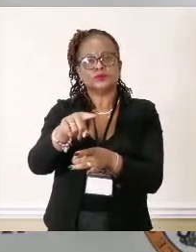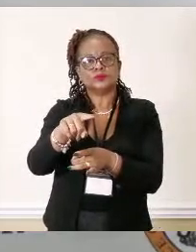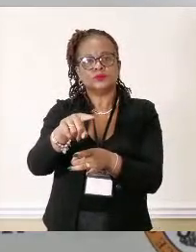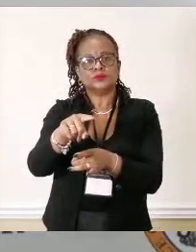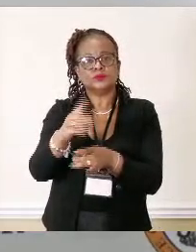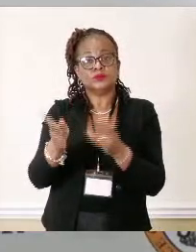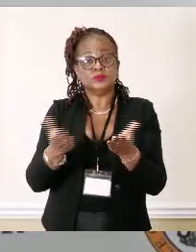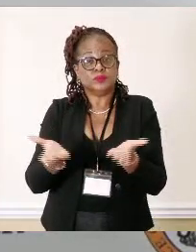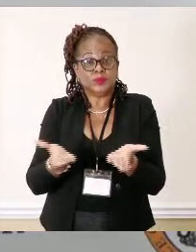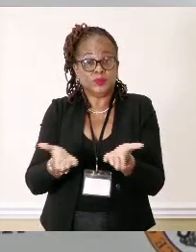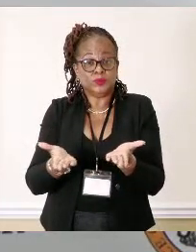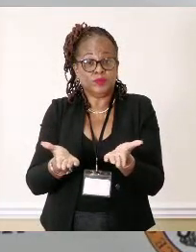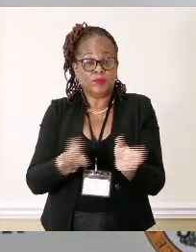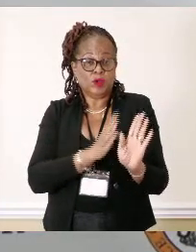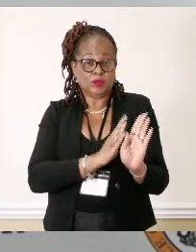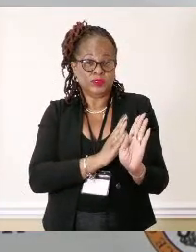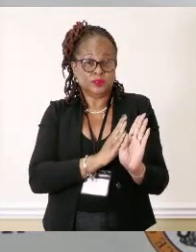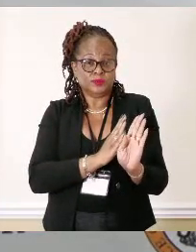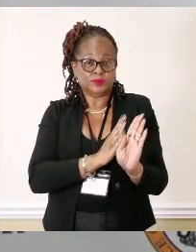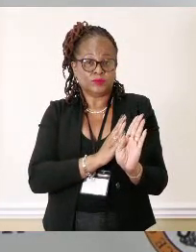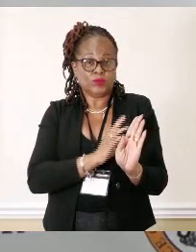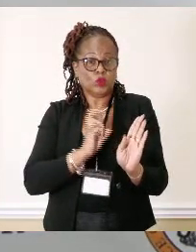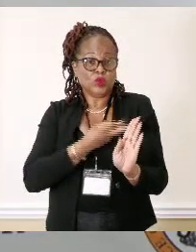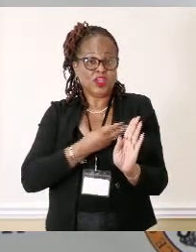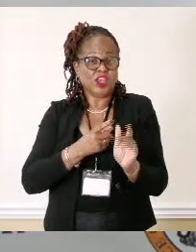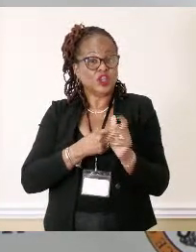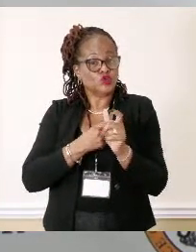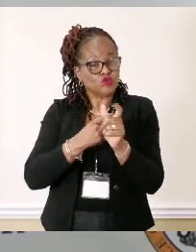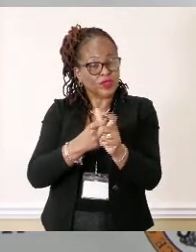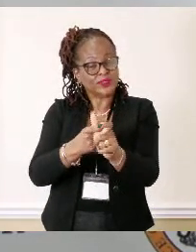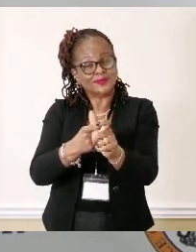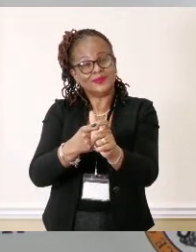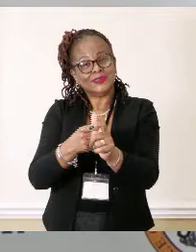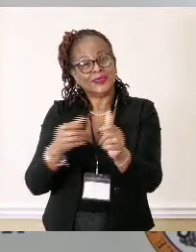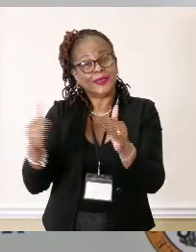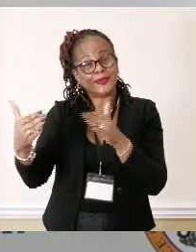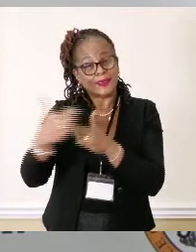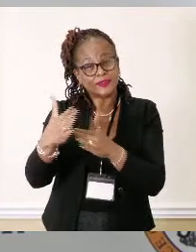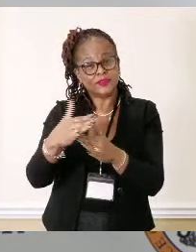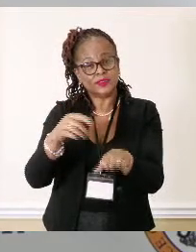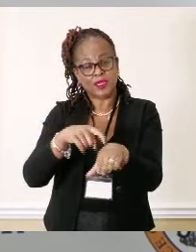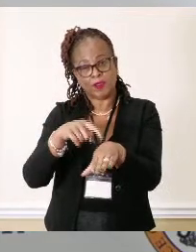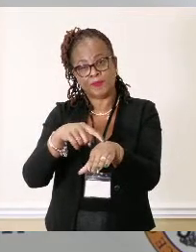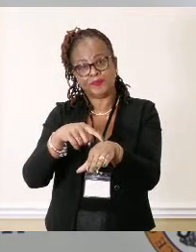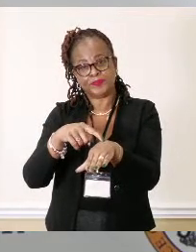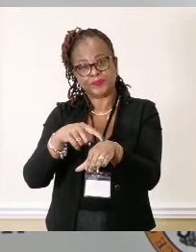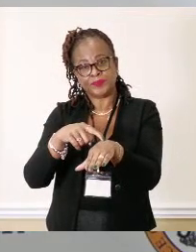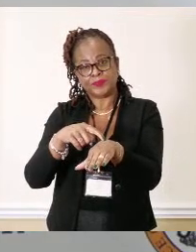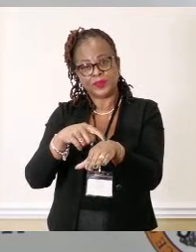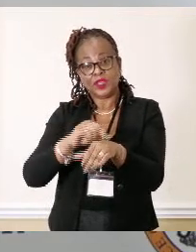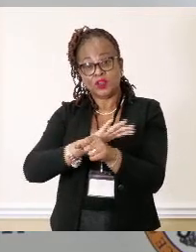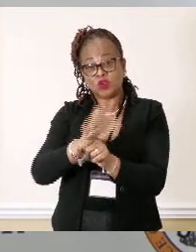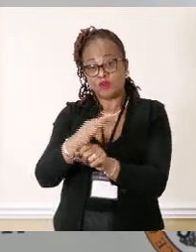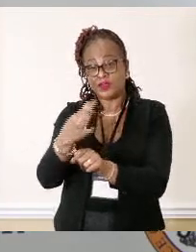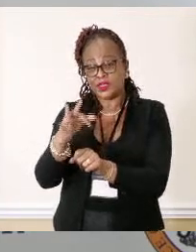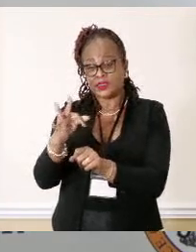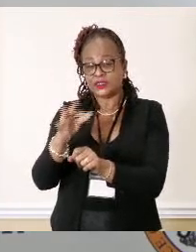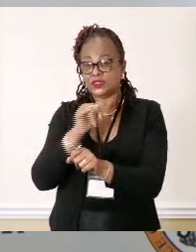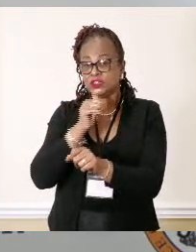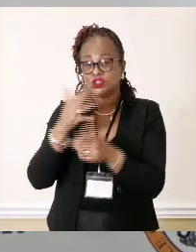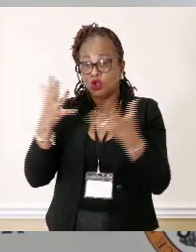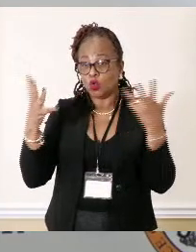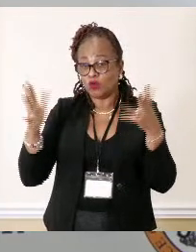citizens and residents, we are in a race against time. The pandemic is not